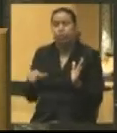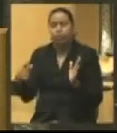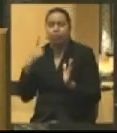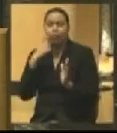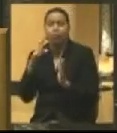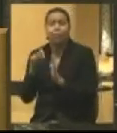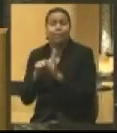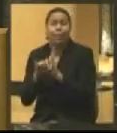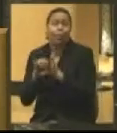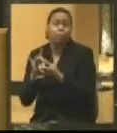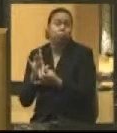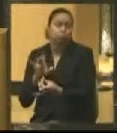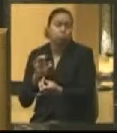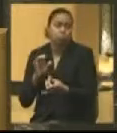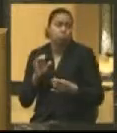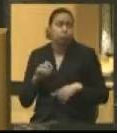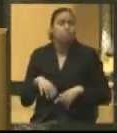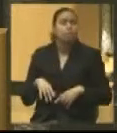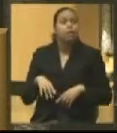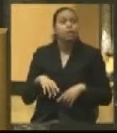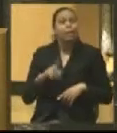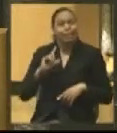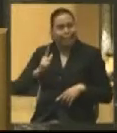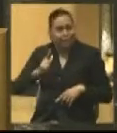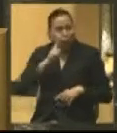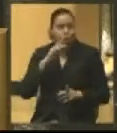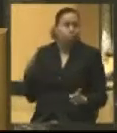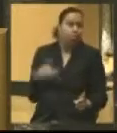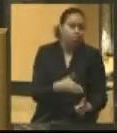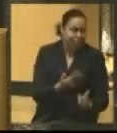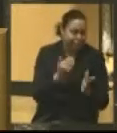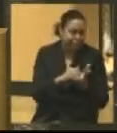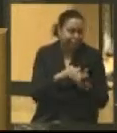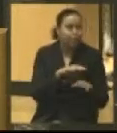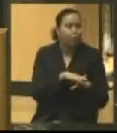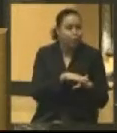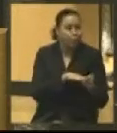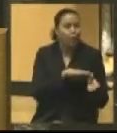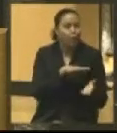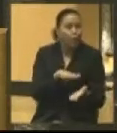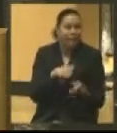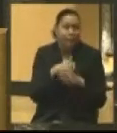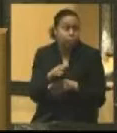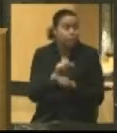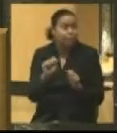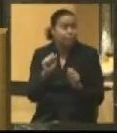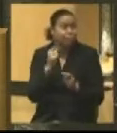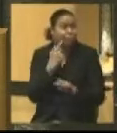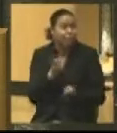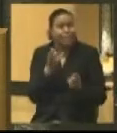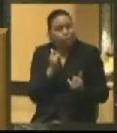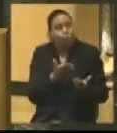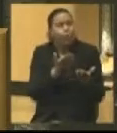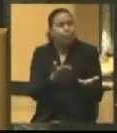seceded states. And the gradual policy comes later, and it's there well after the Emancipation Proclamation. He's still offering this